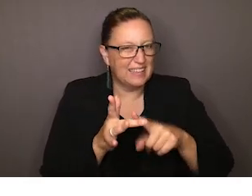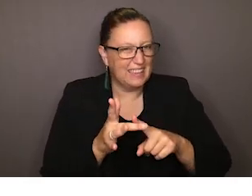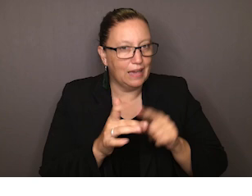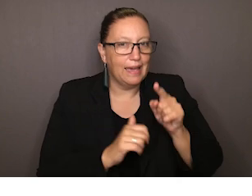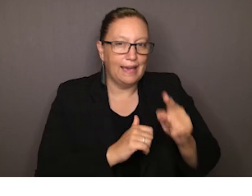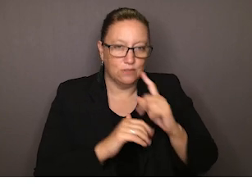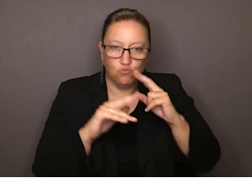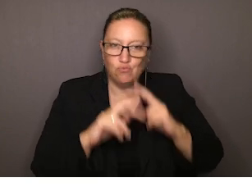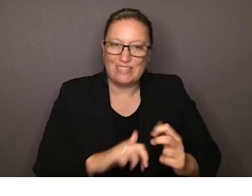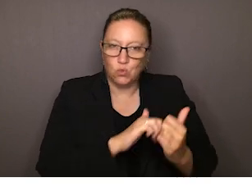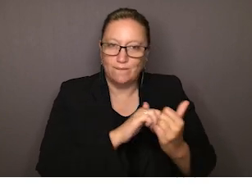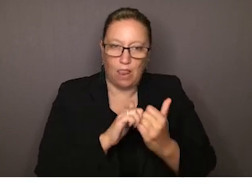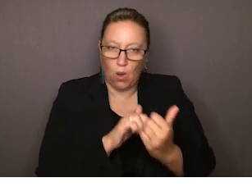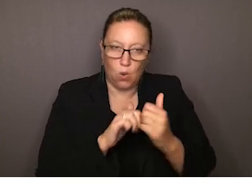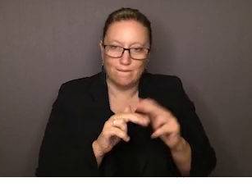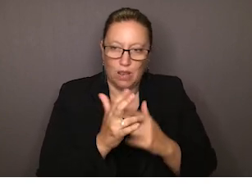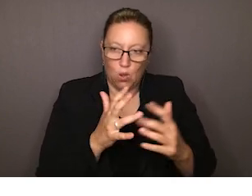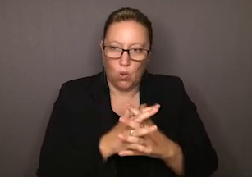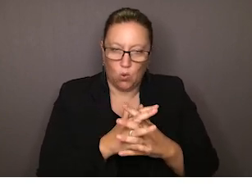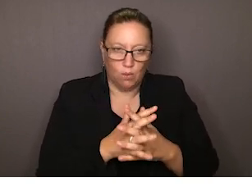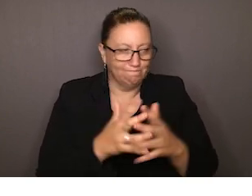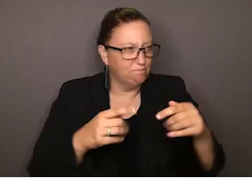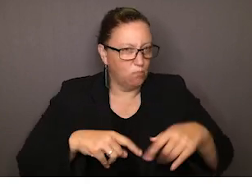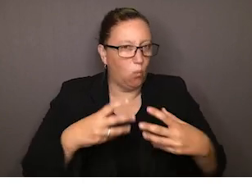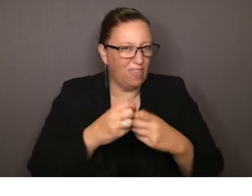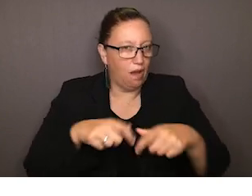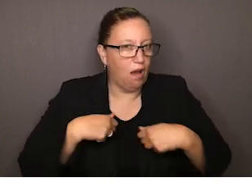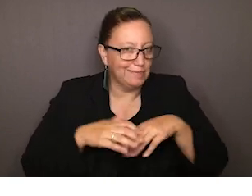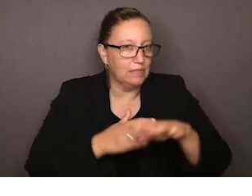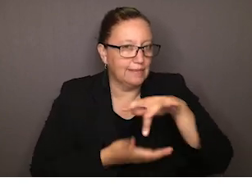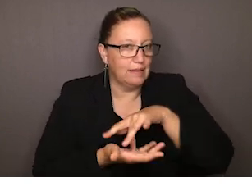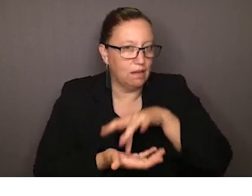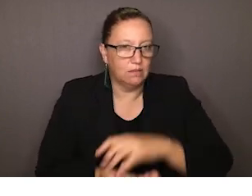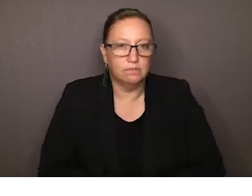a research fellow at the center.